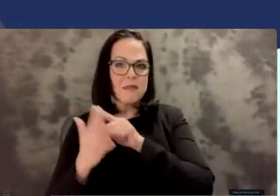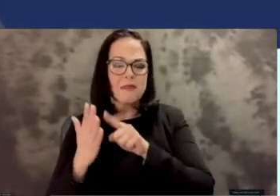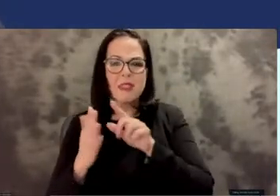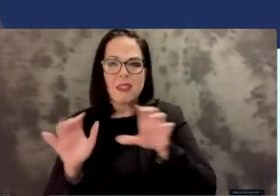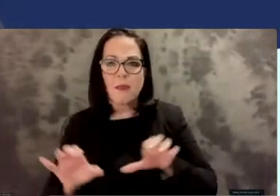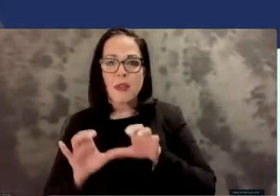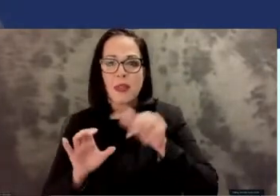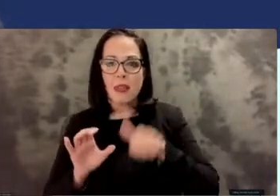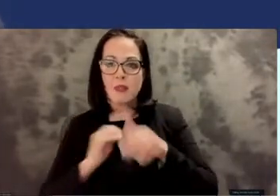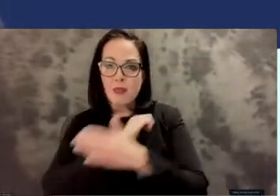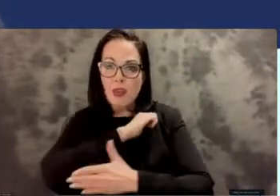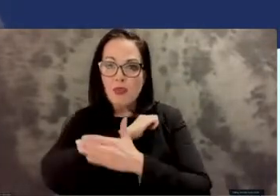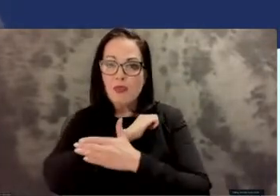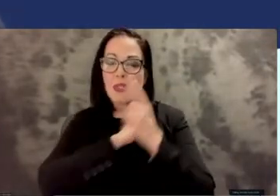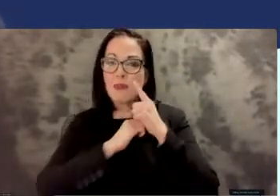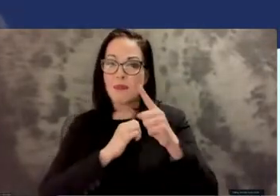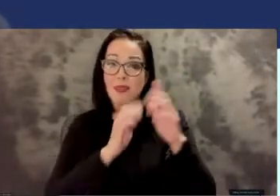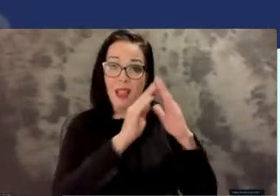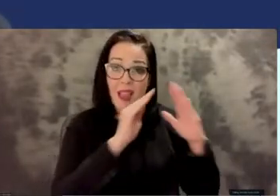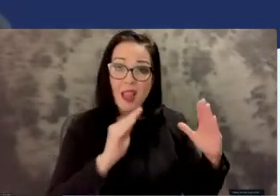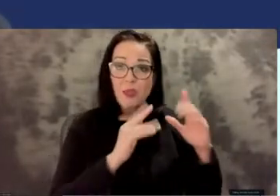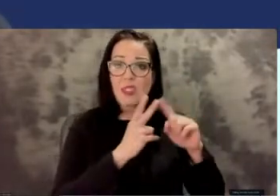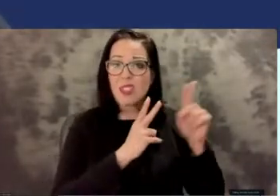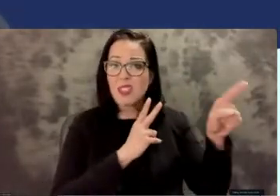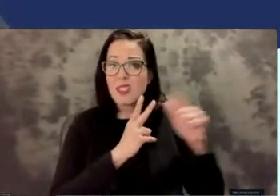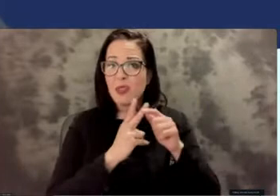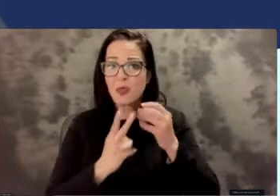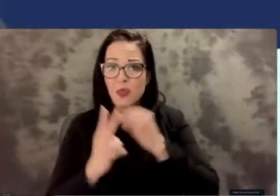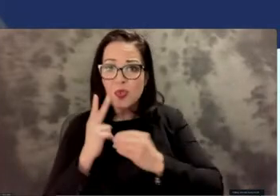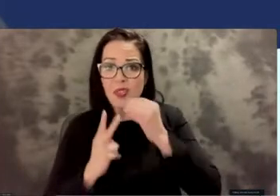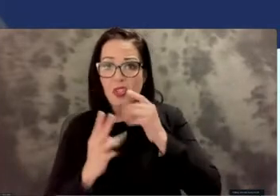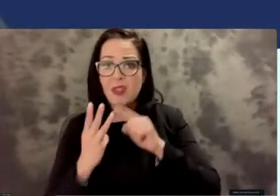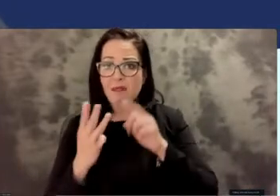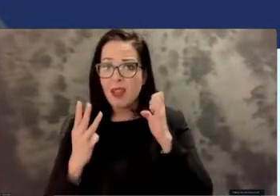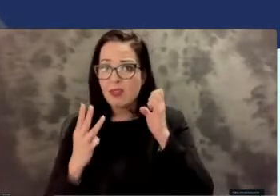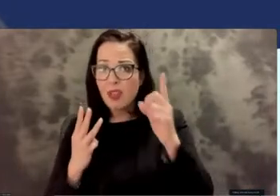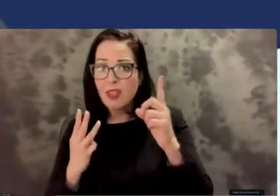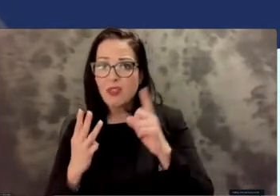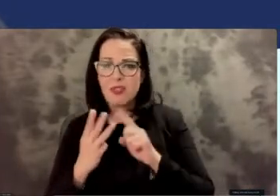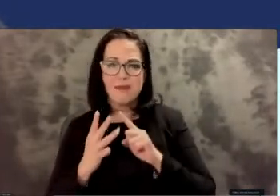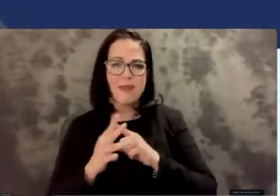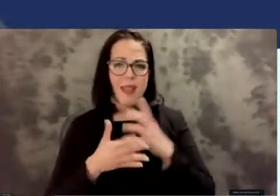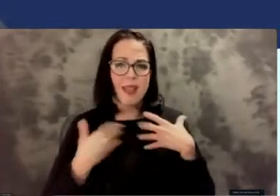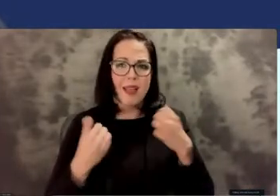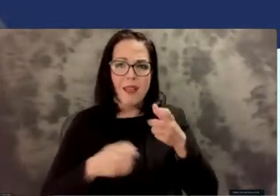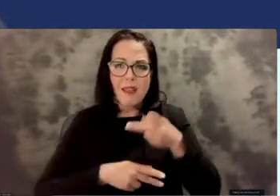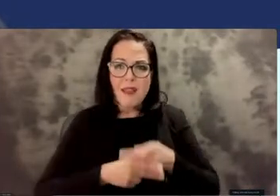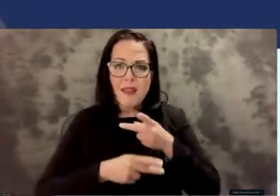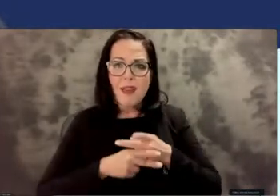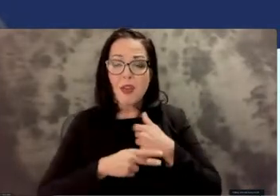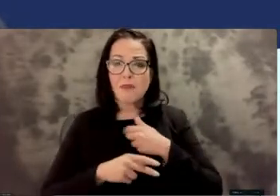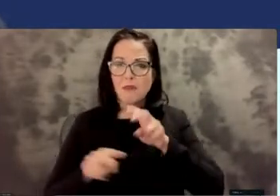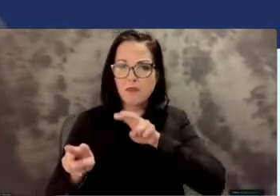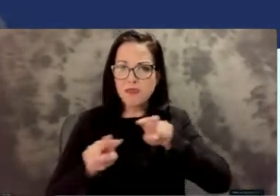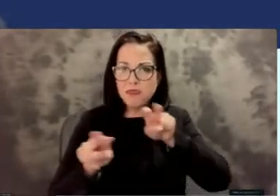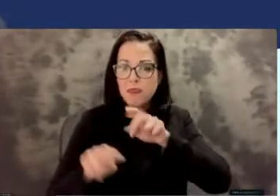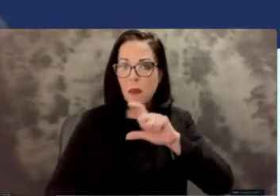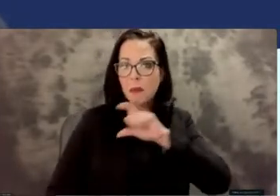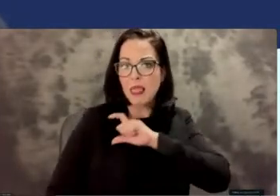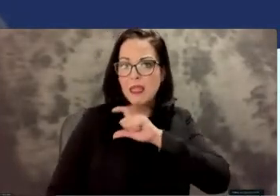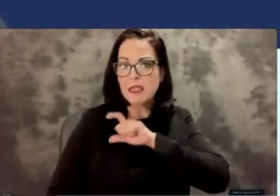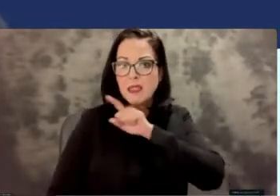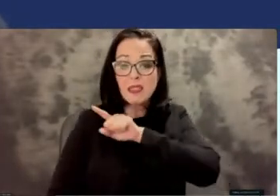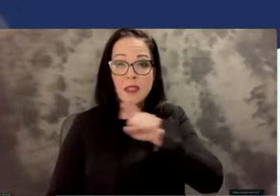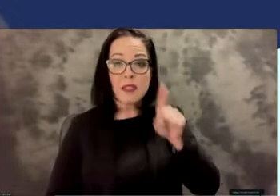country in housing, nutrition, education, healthcare, policing, immigration,